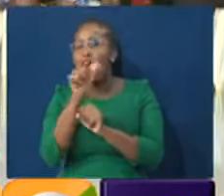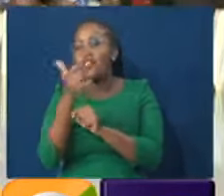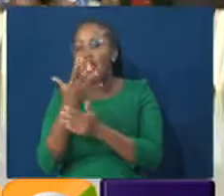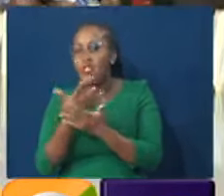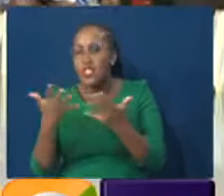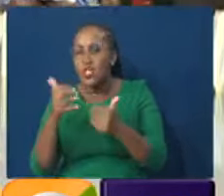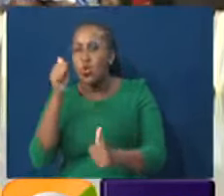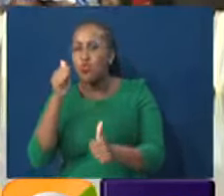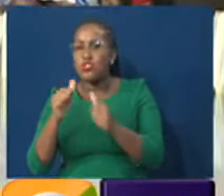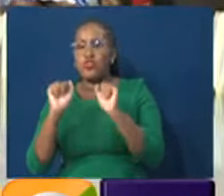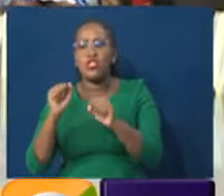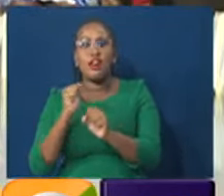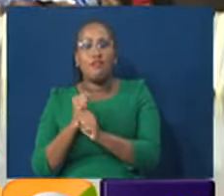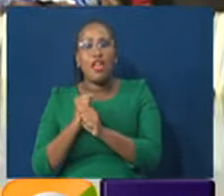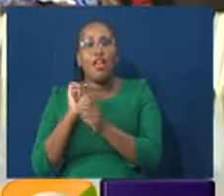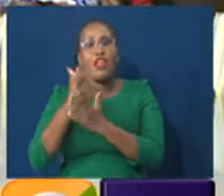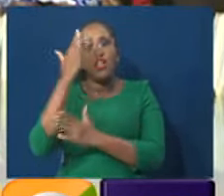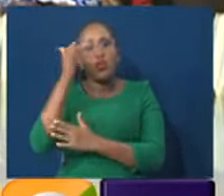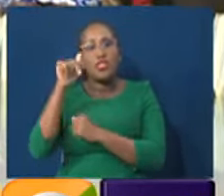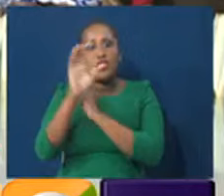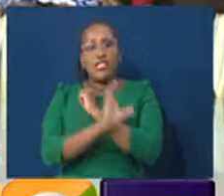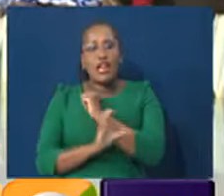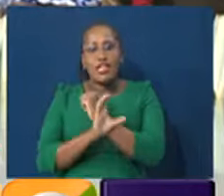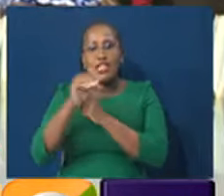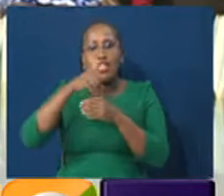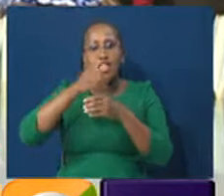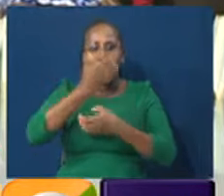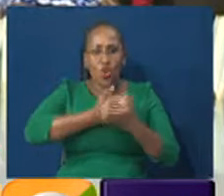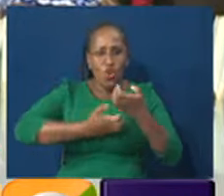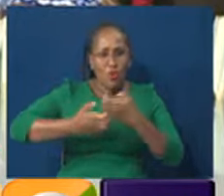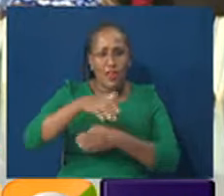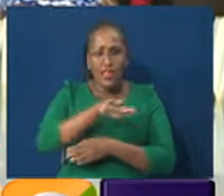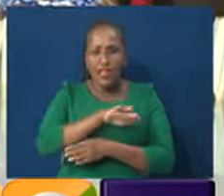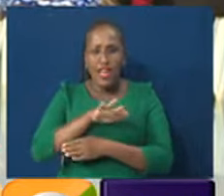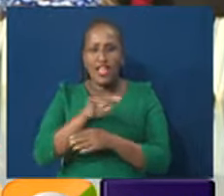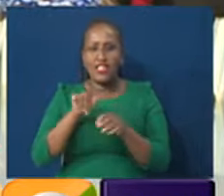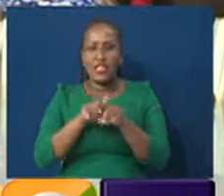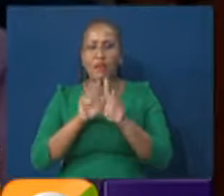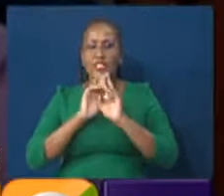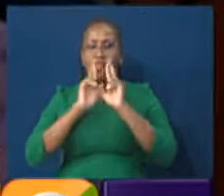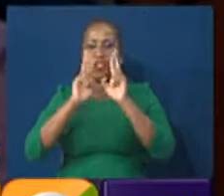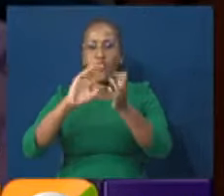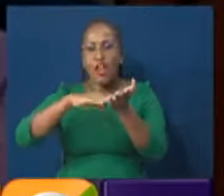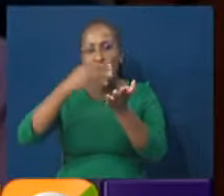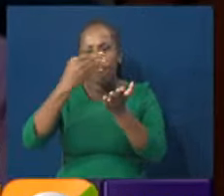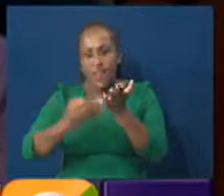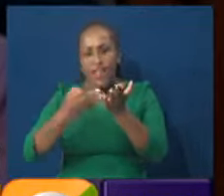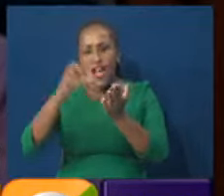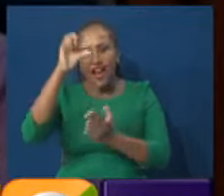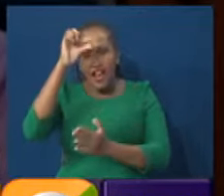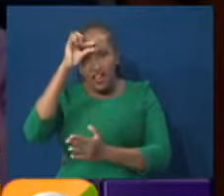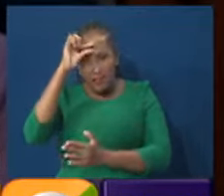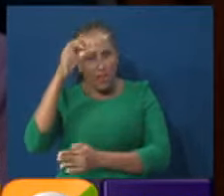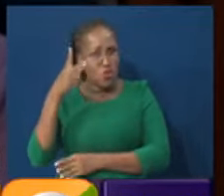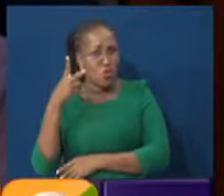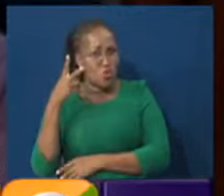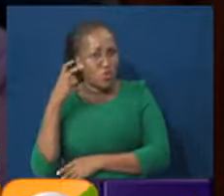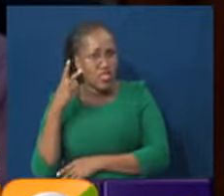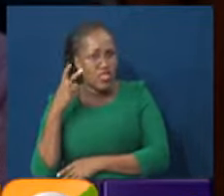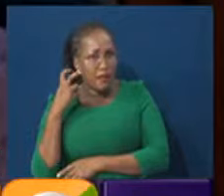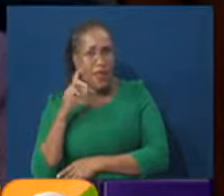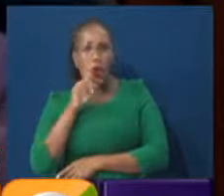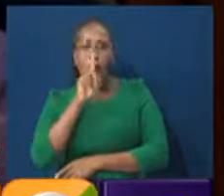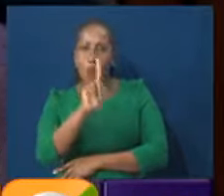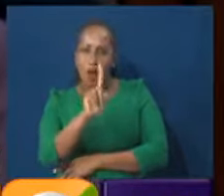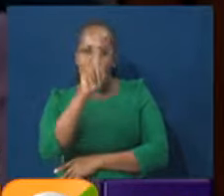that are in. That's why this country is in economical limbo as a result of failure for them to listen. One, we need